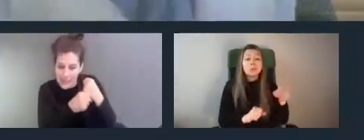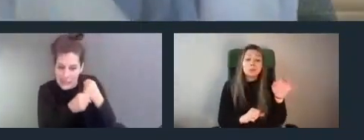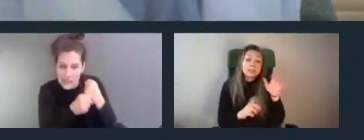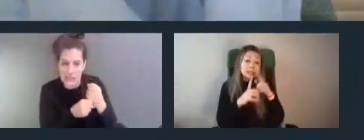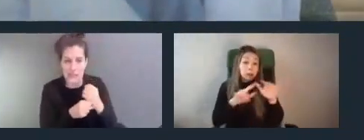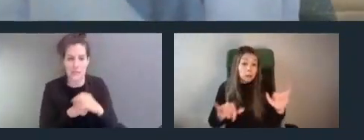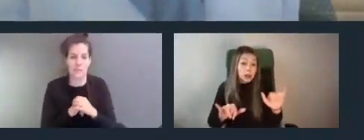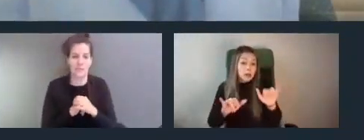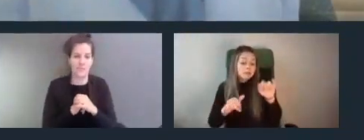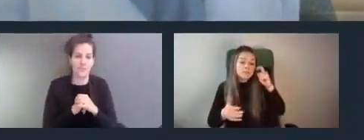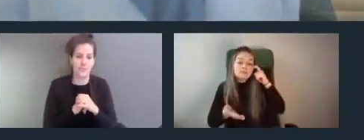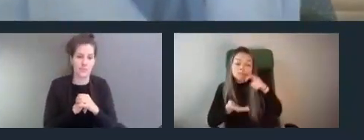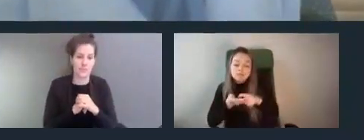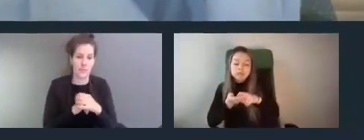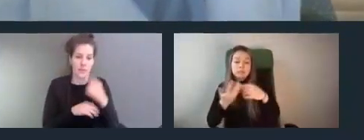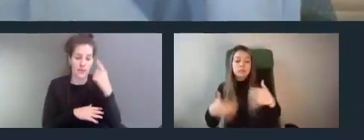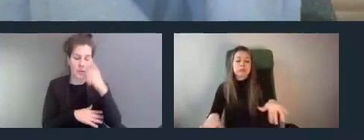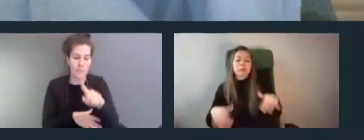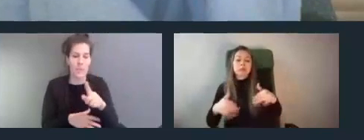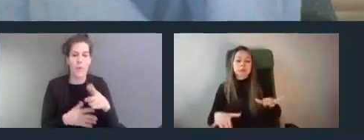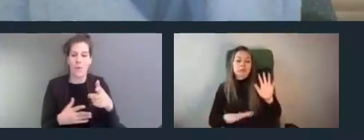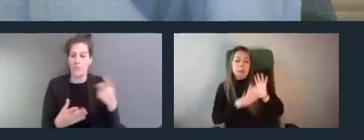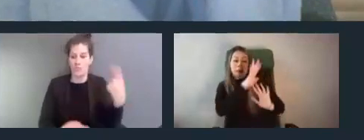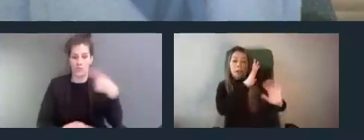the systemic racism,